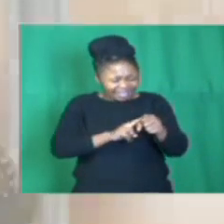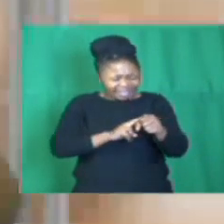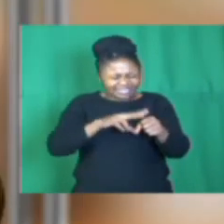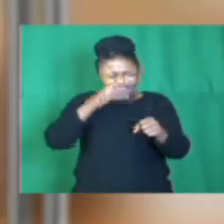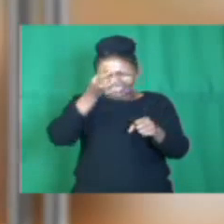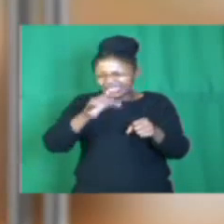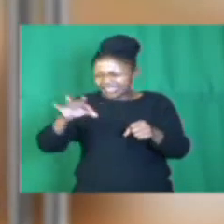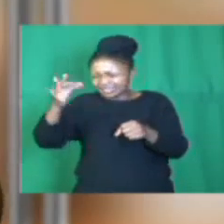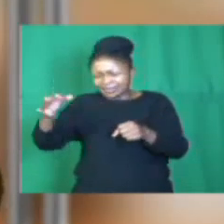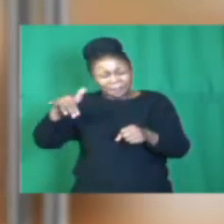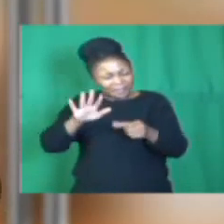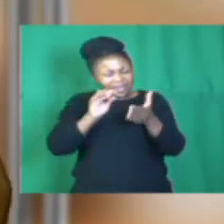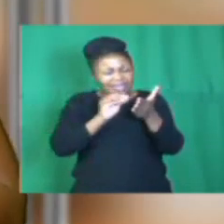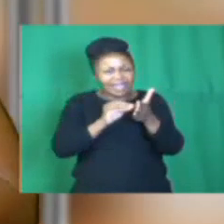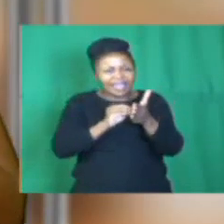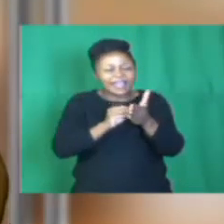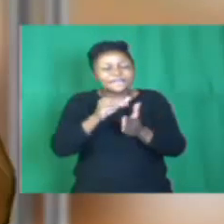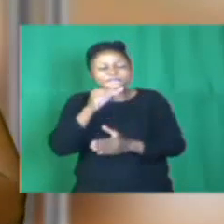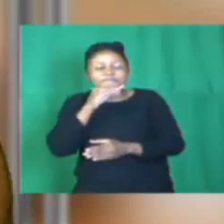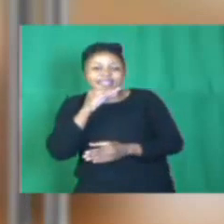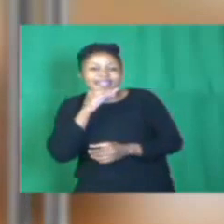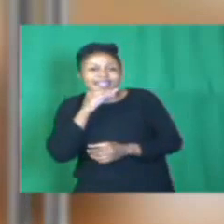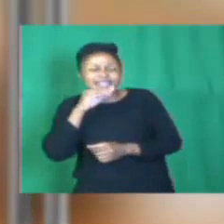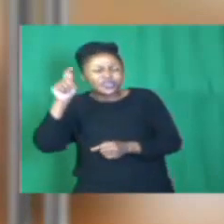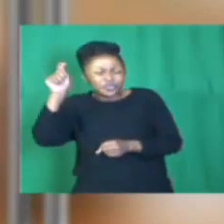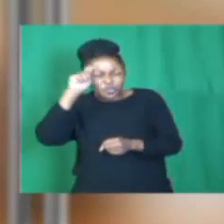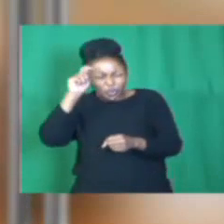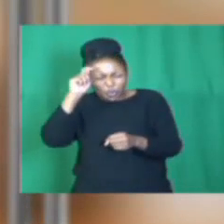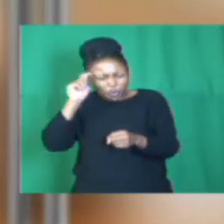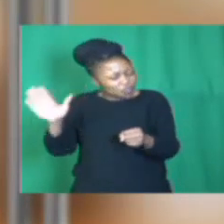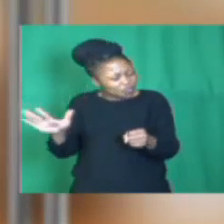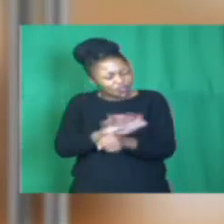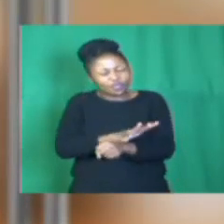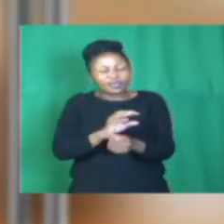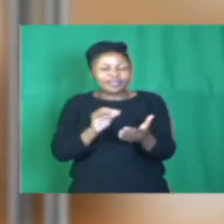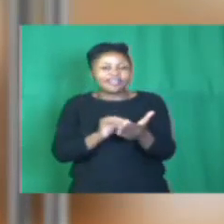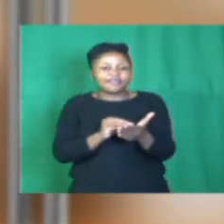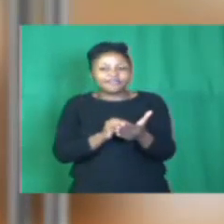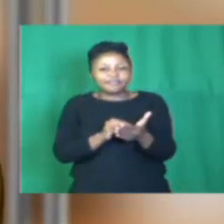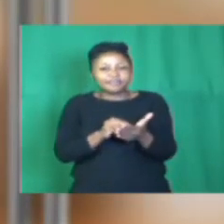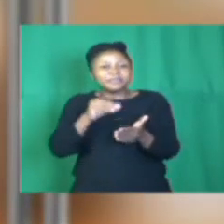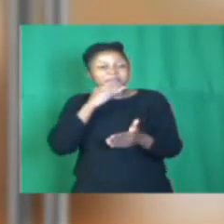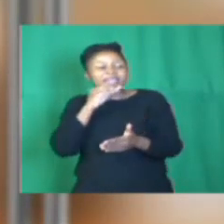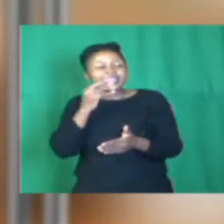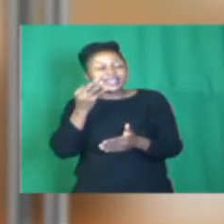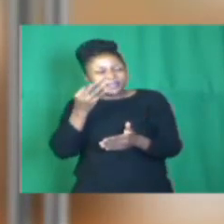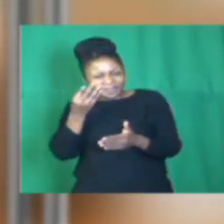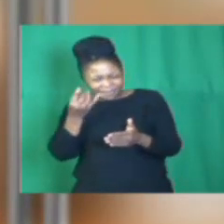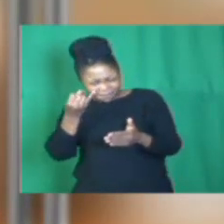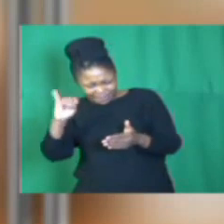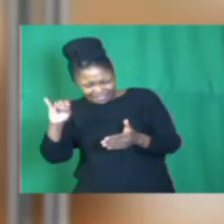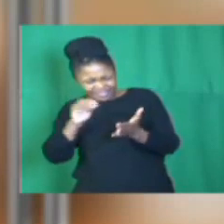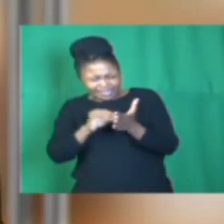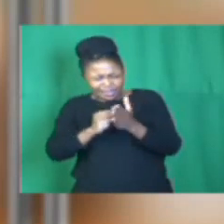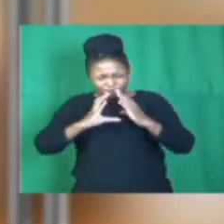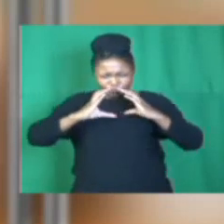sense. It must be a complete thought. So once you use a capital letter, it is a sentence, then you mark it